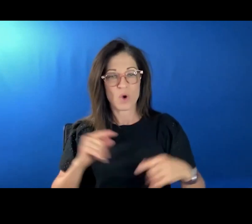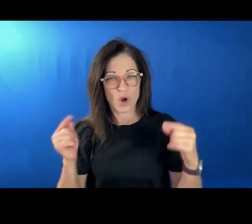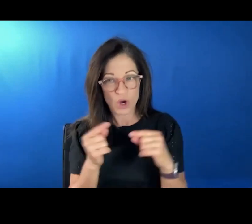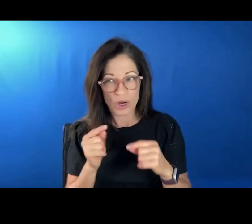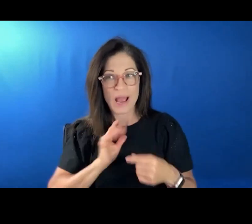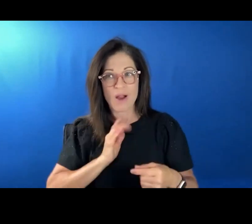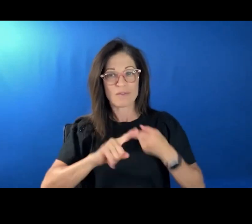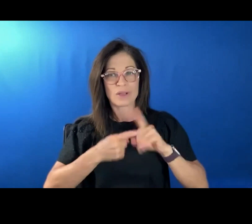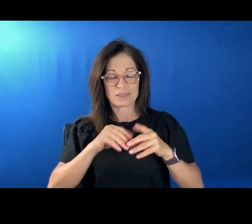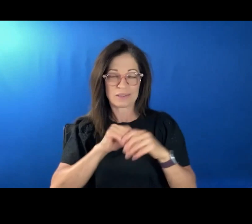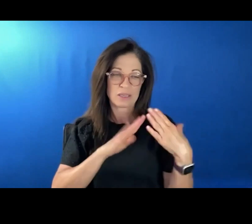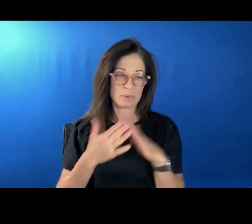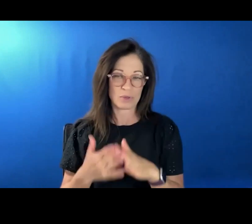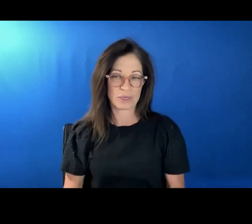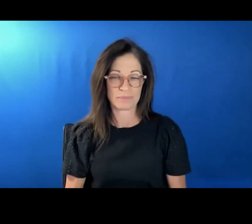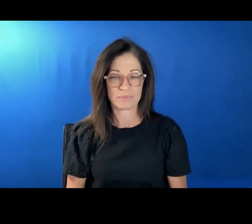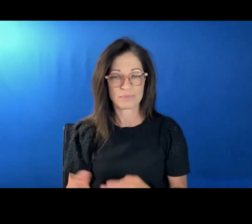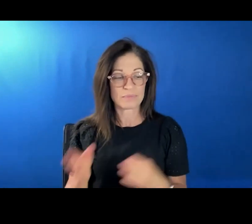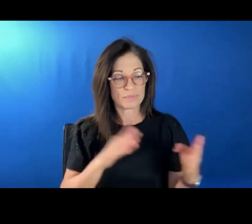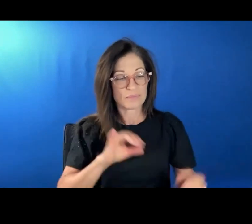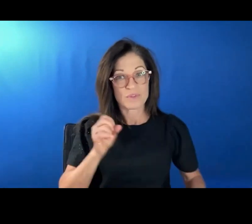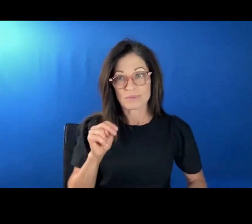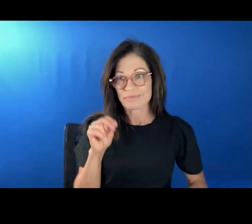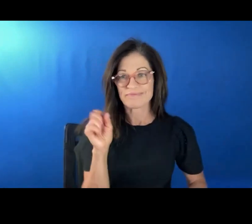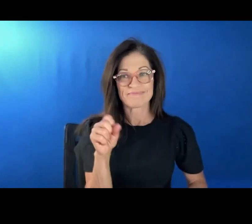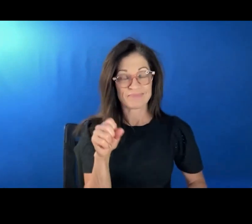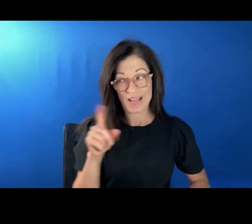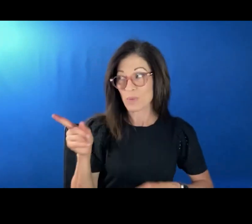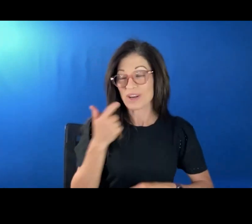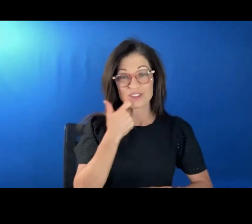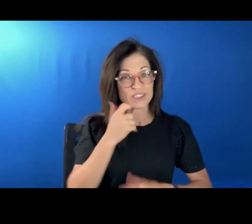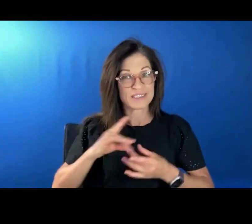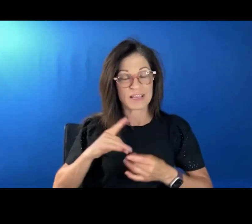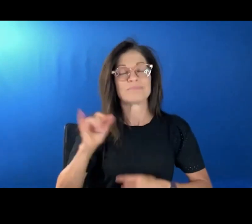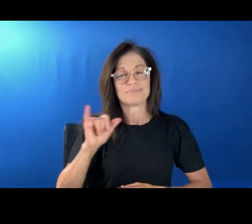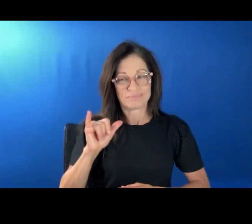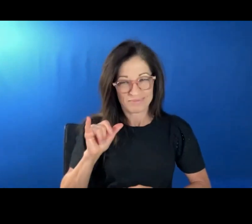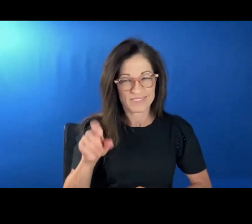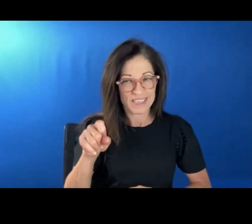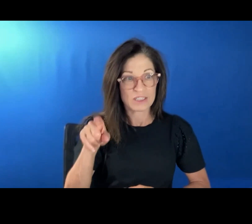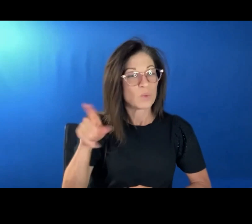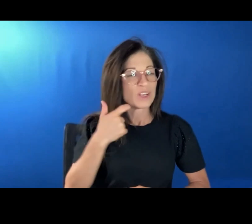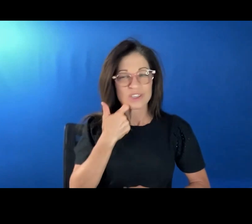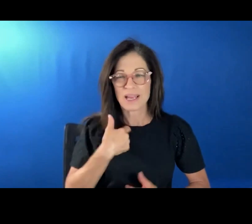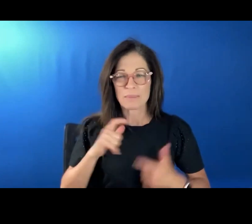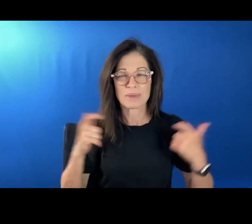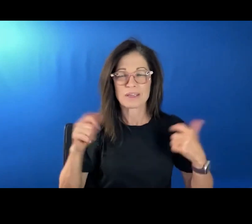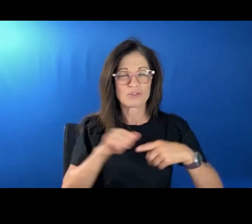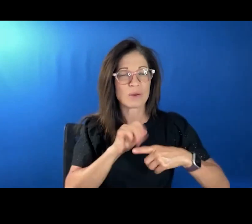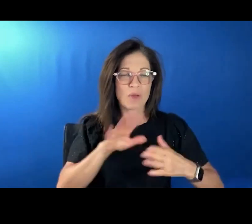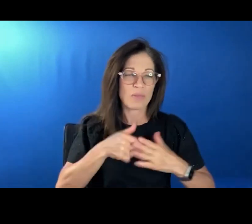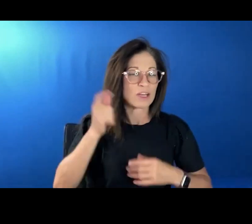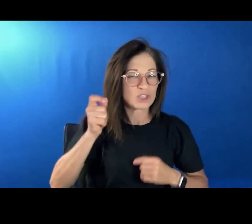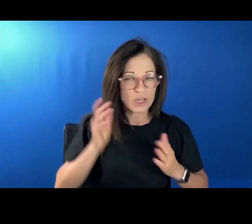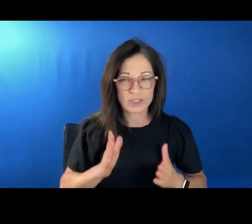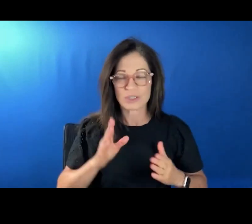community? And I think, just to wrap it up, the piece that he just said that just hit back to me, we just did a big training with all of our judges in